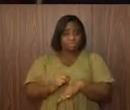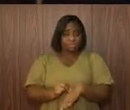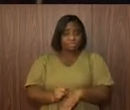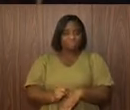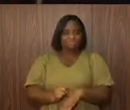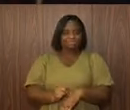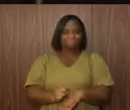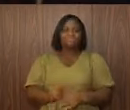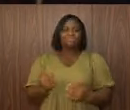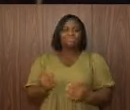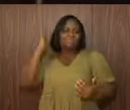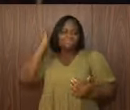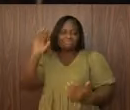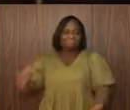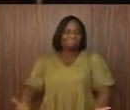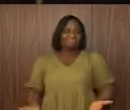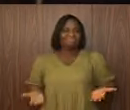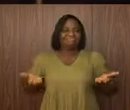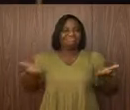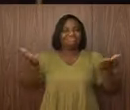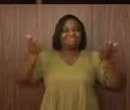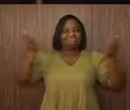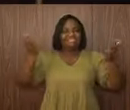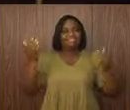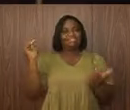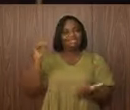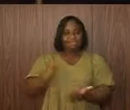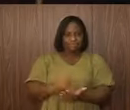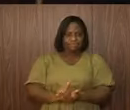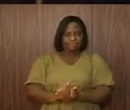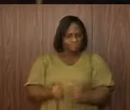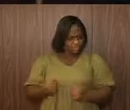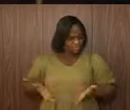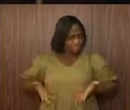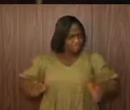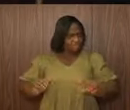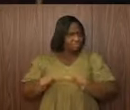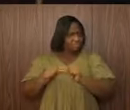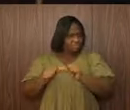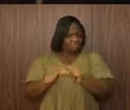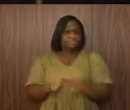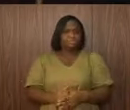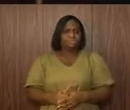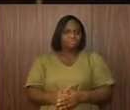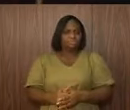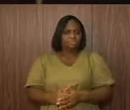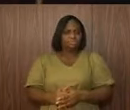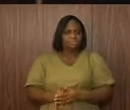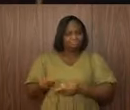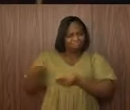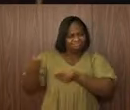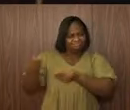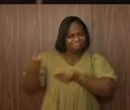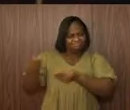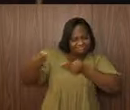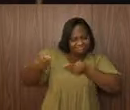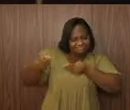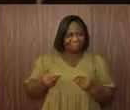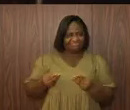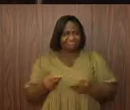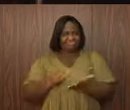will rise up again. Let us continue to draw divine inspiration and